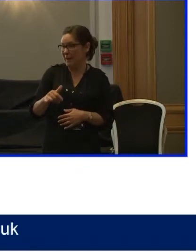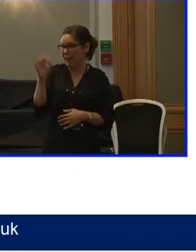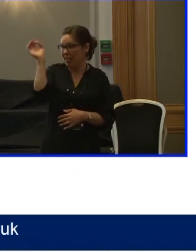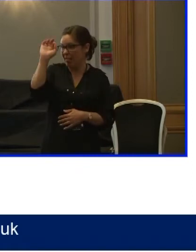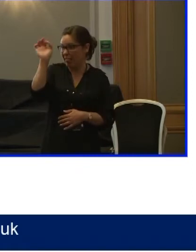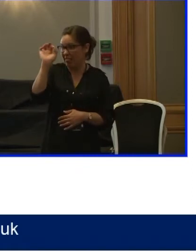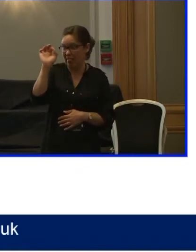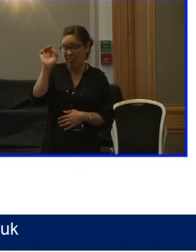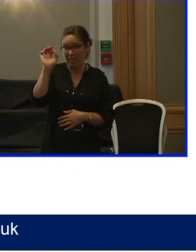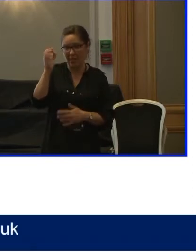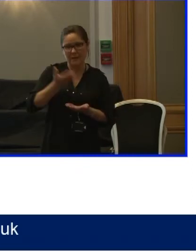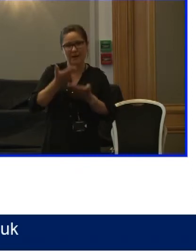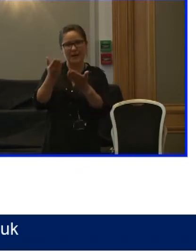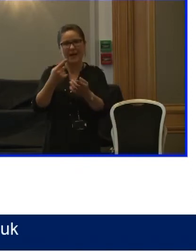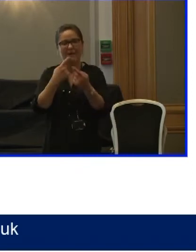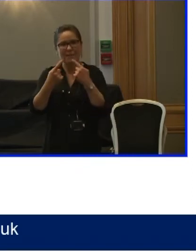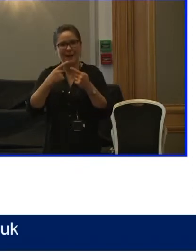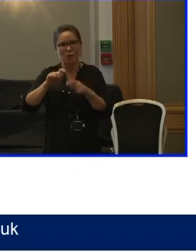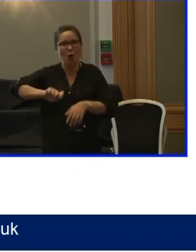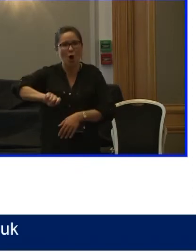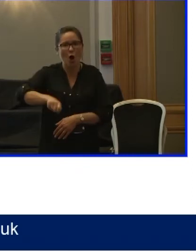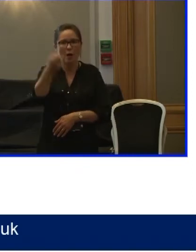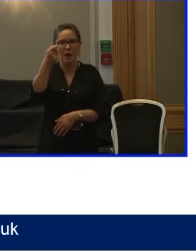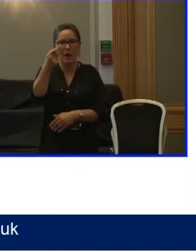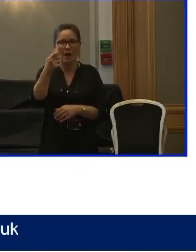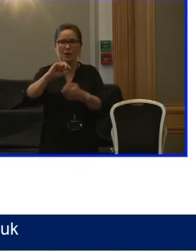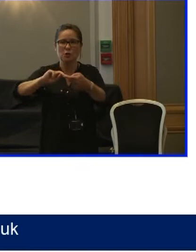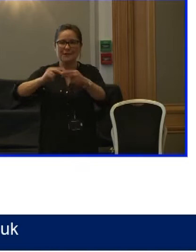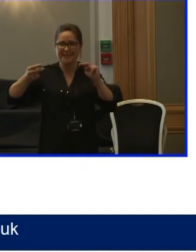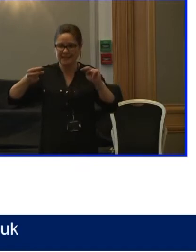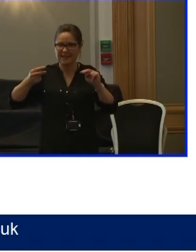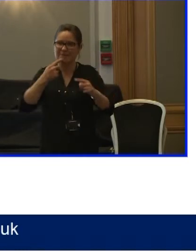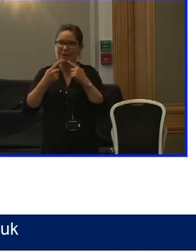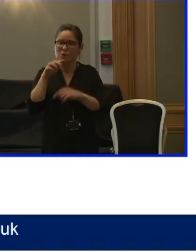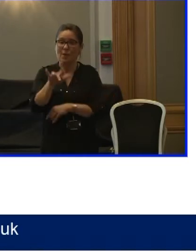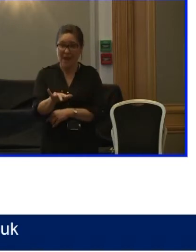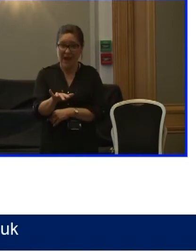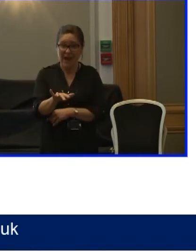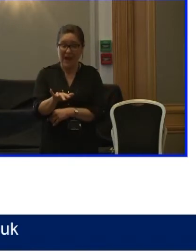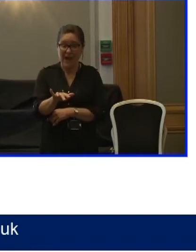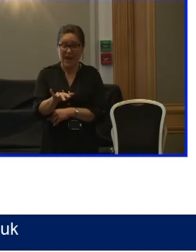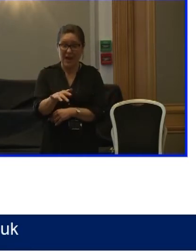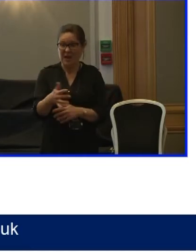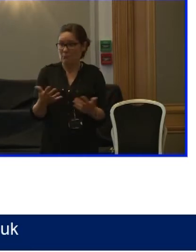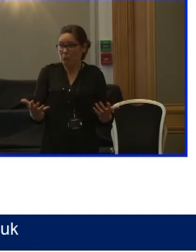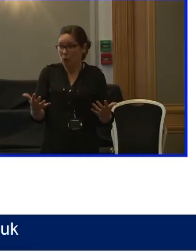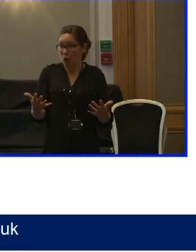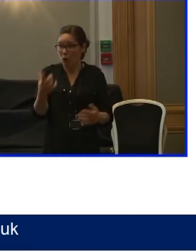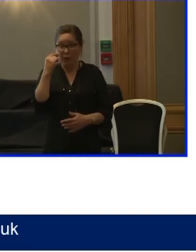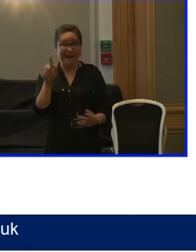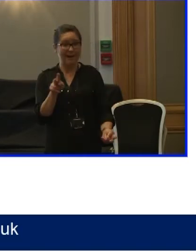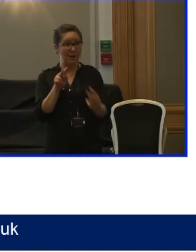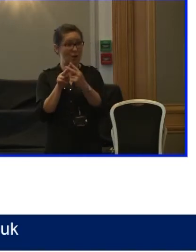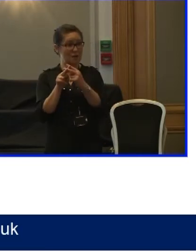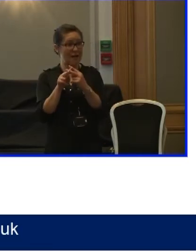Genetics to get a little bit more information. It's accessible, it's easy to understand. If that's not a route, please put them through to our helpline for a